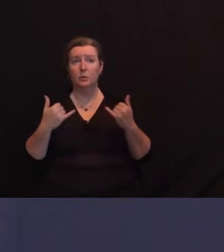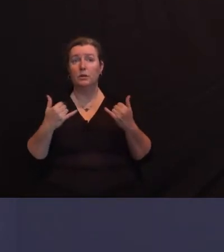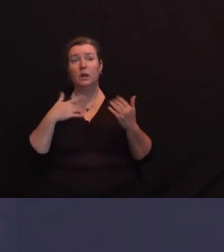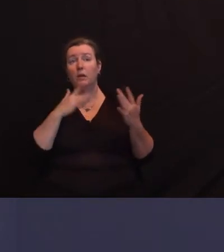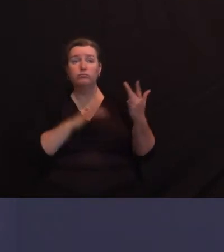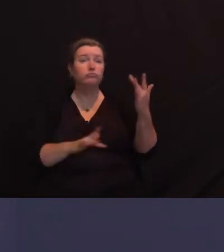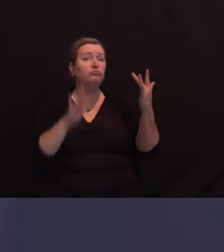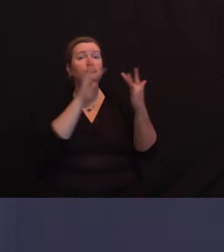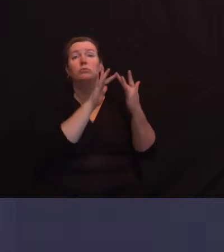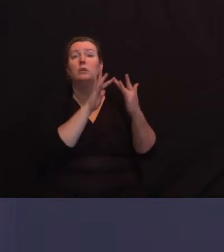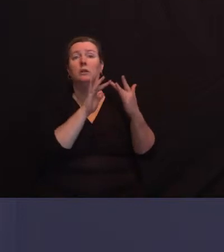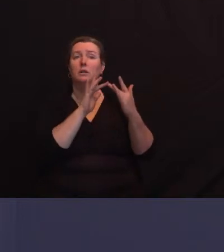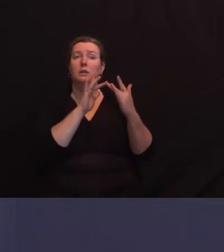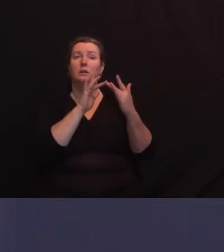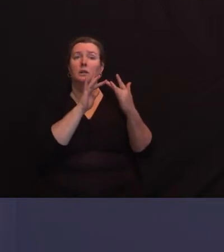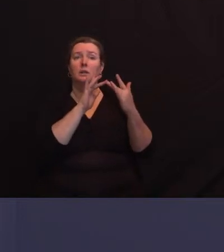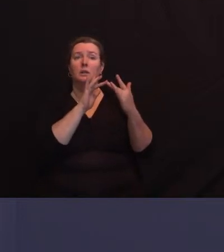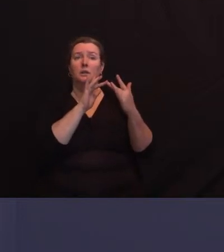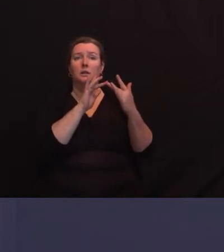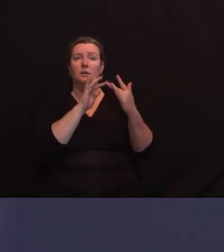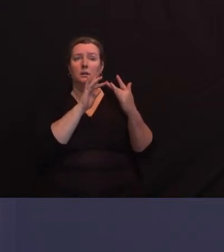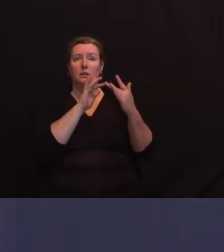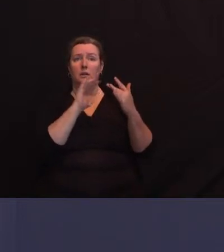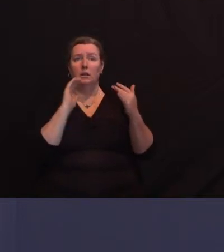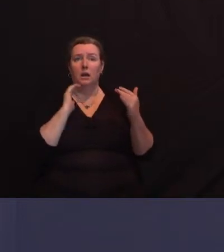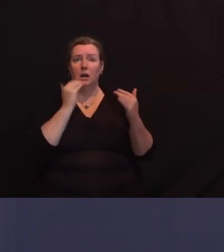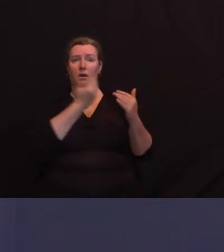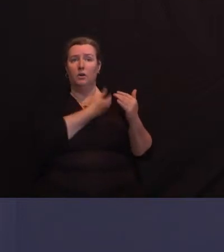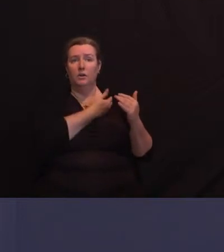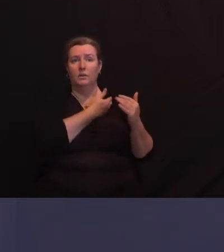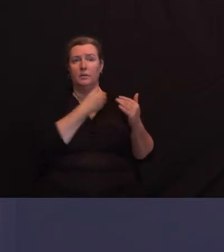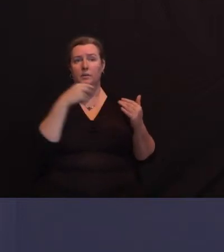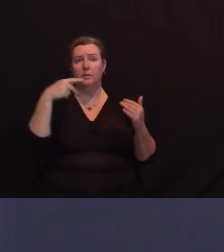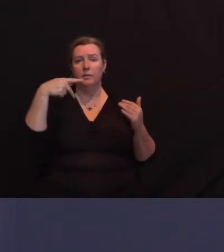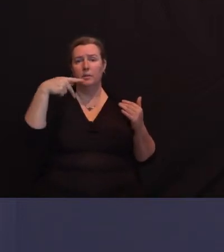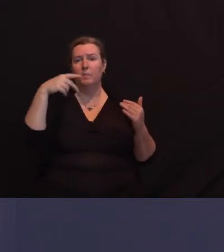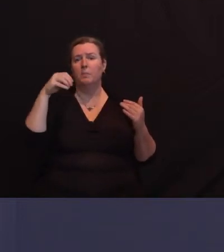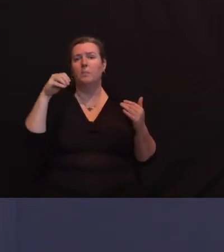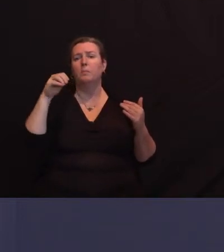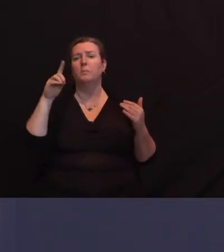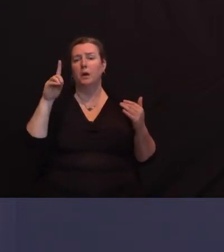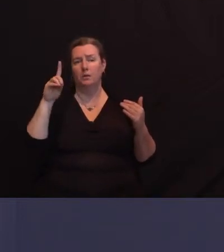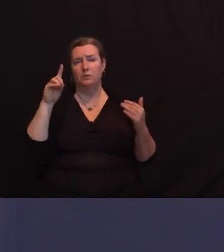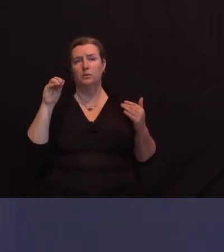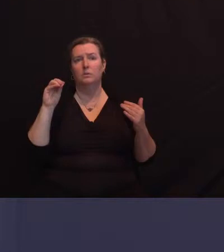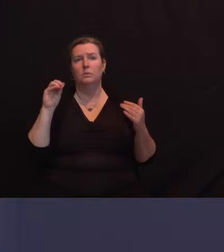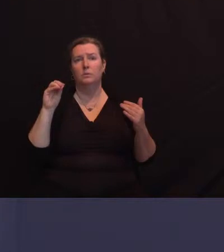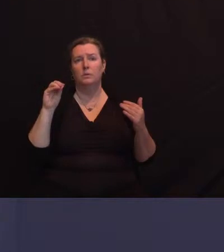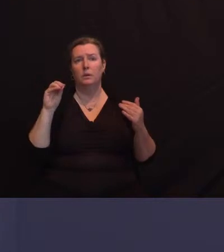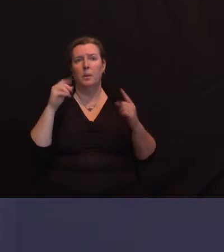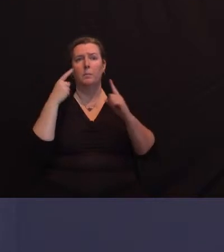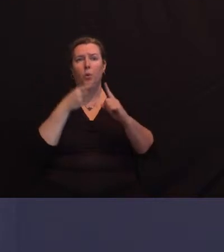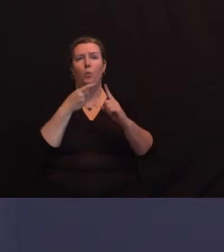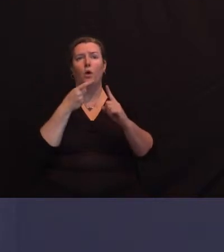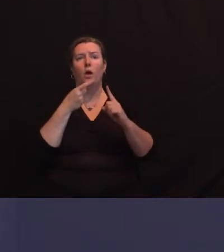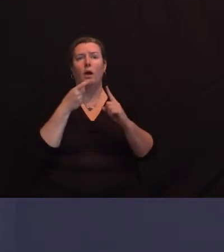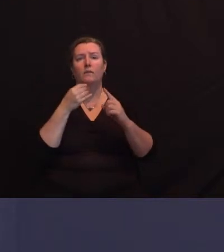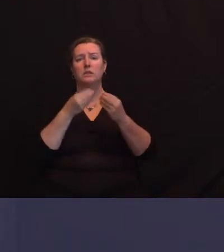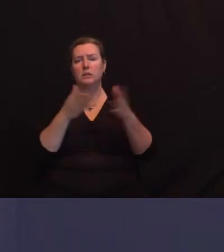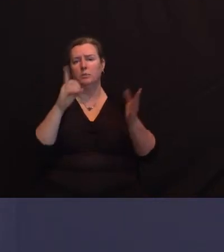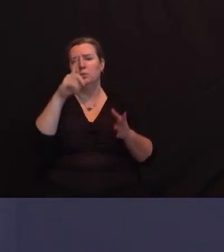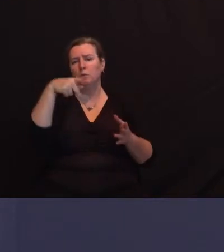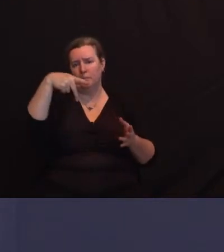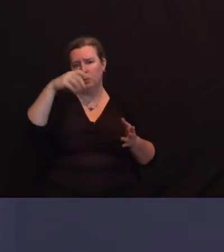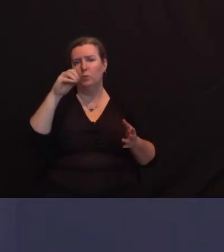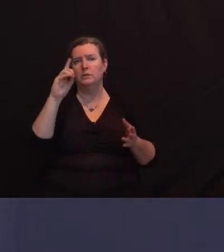dispensing, and expect to have adequate locations in each county that can offer Pfizer and Moderna. If we determine mega sites are